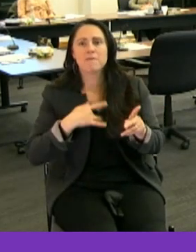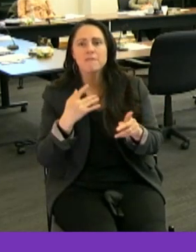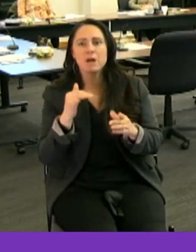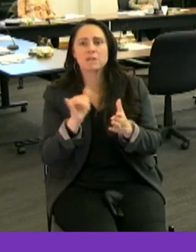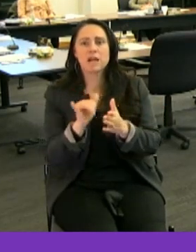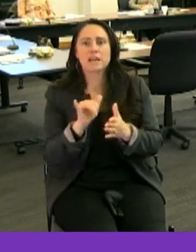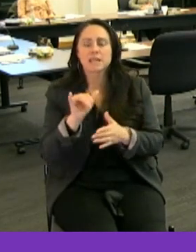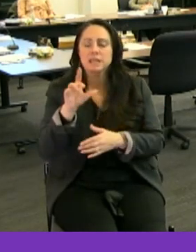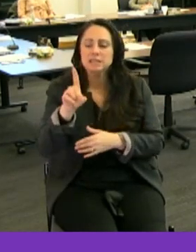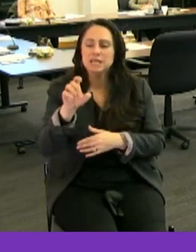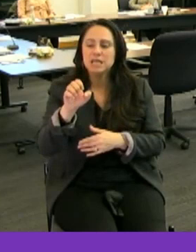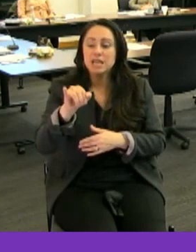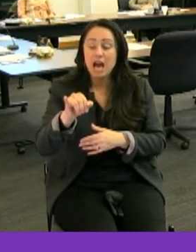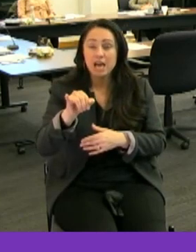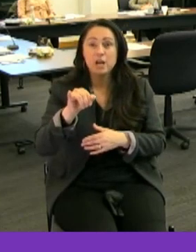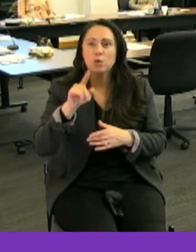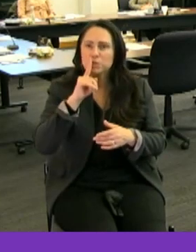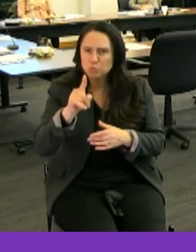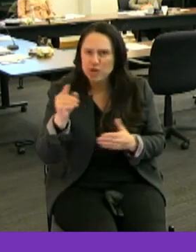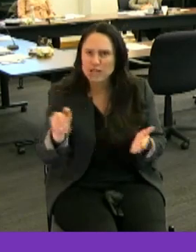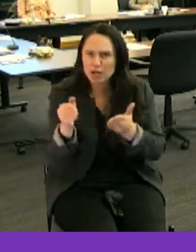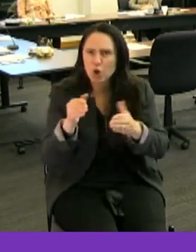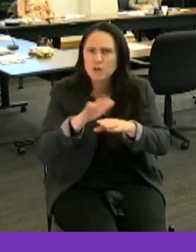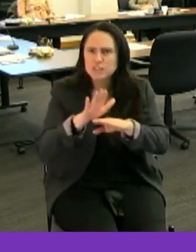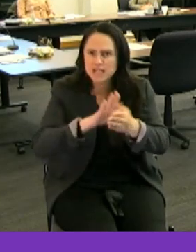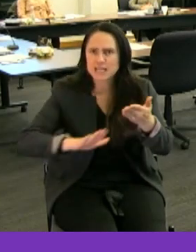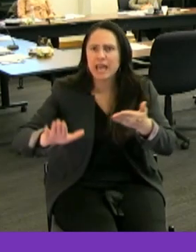DEI was promoted quite a bit on campus.